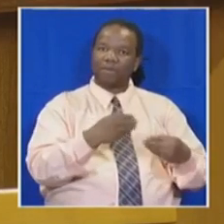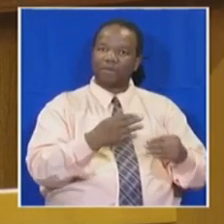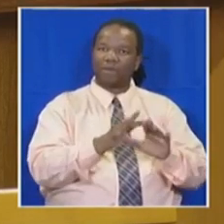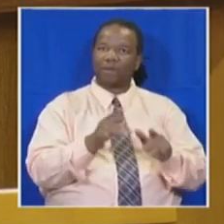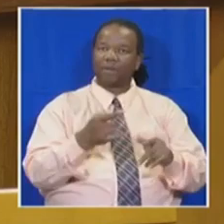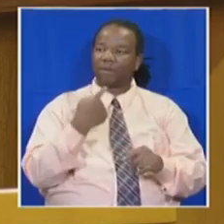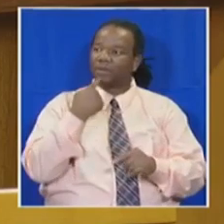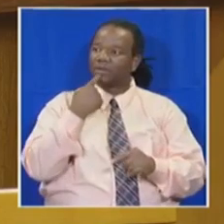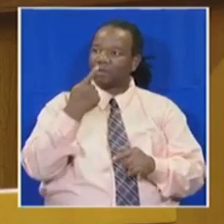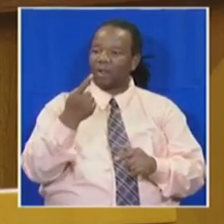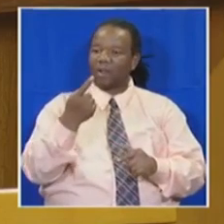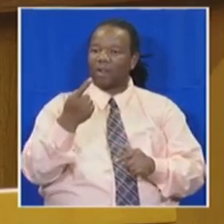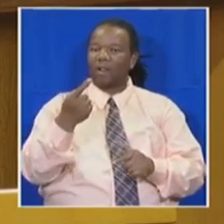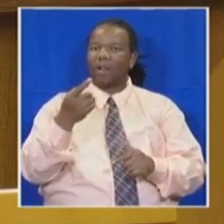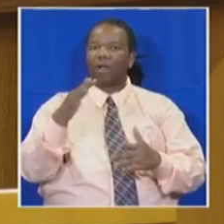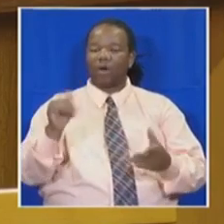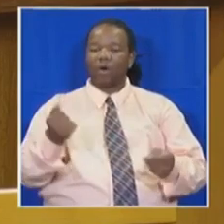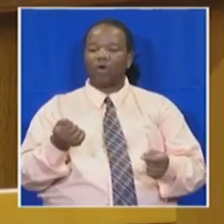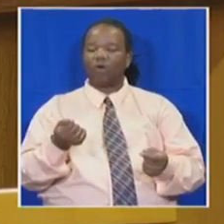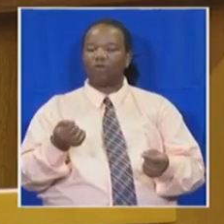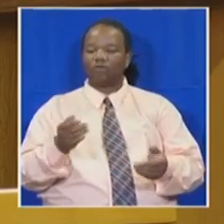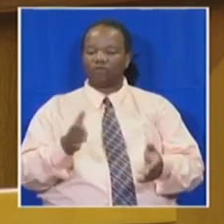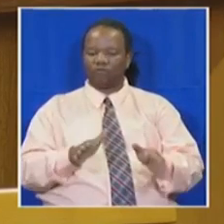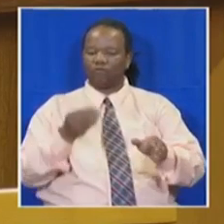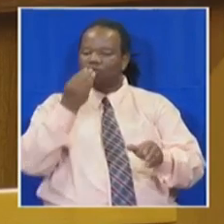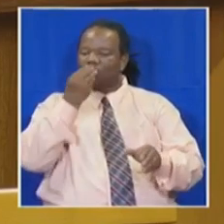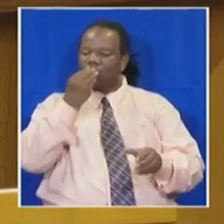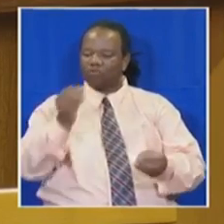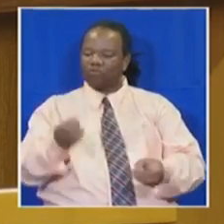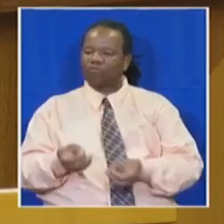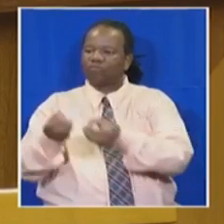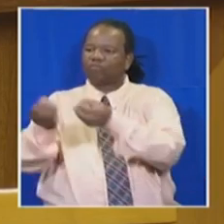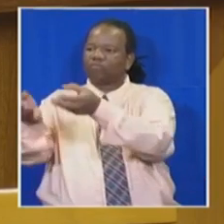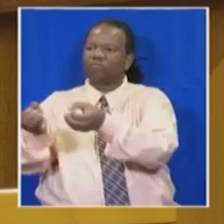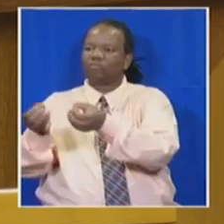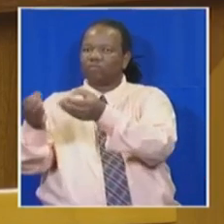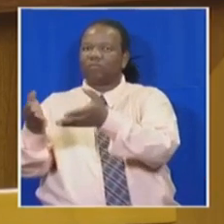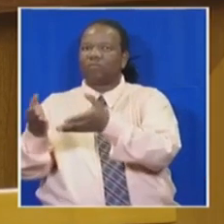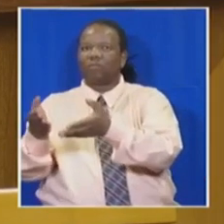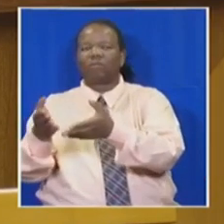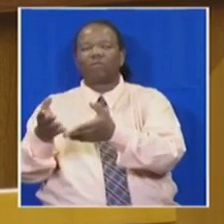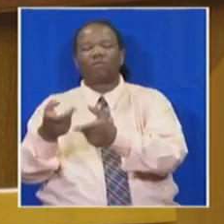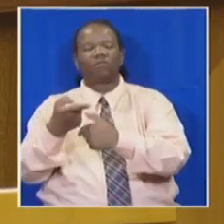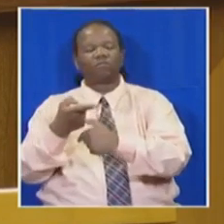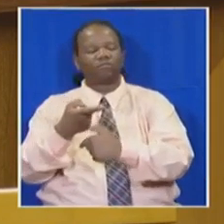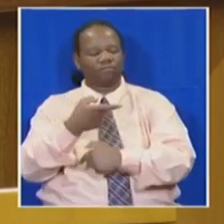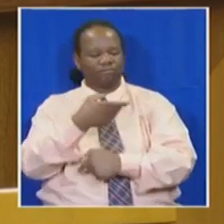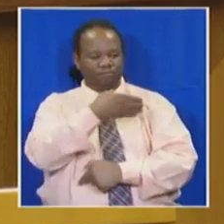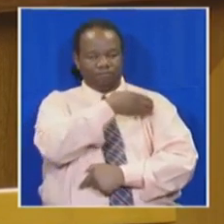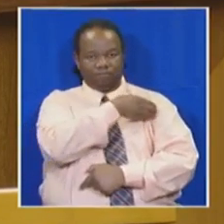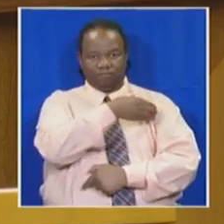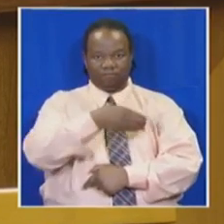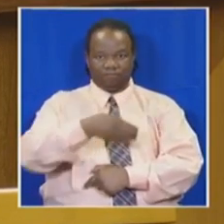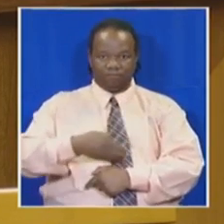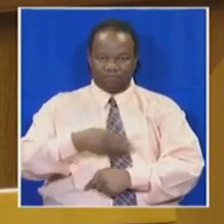a food parcel or two, but that's finished and clear. Mongameli Ohloniphekile,